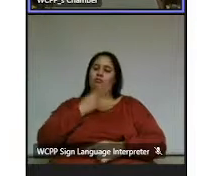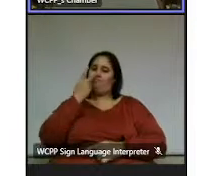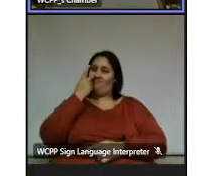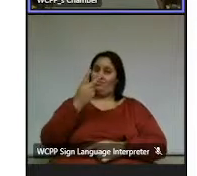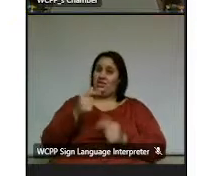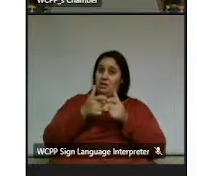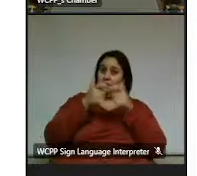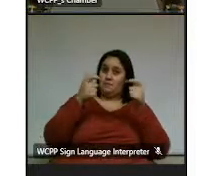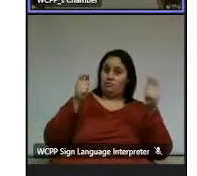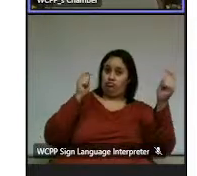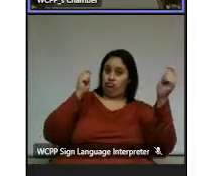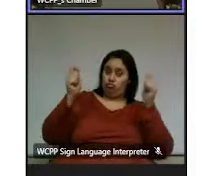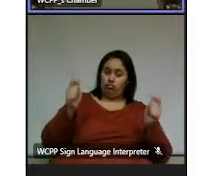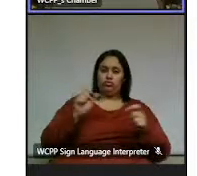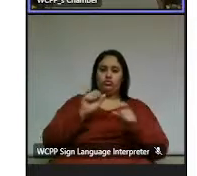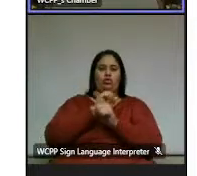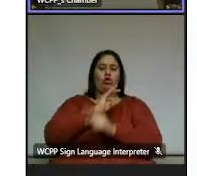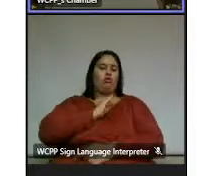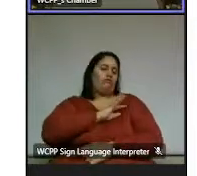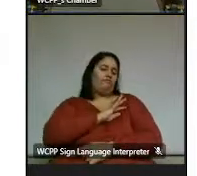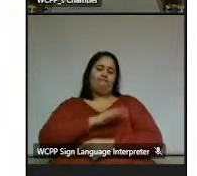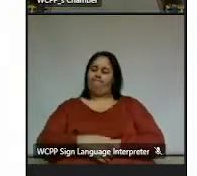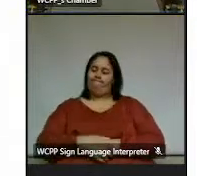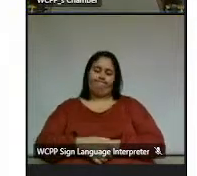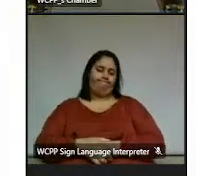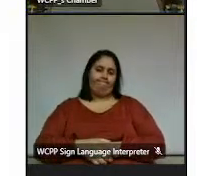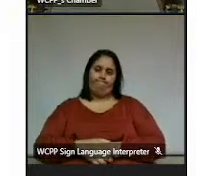major impact on staffing.